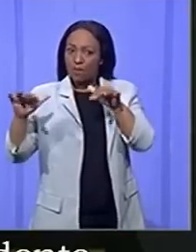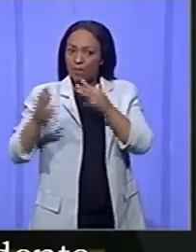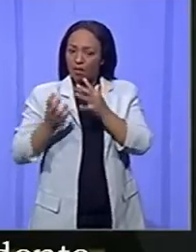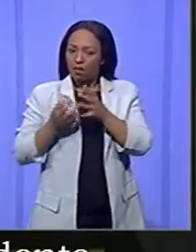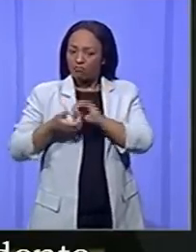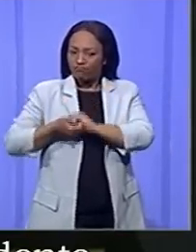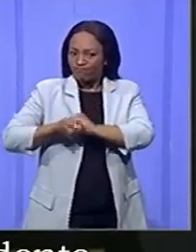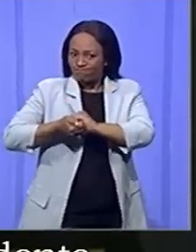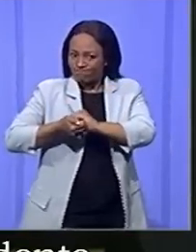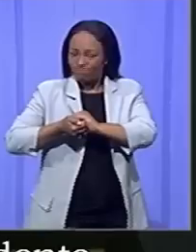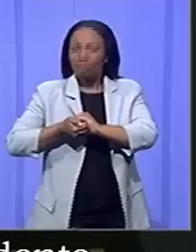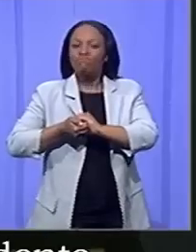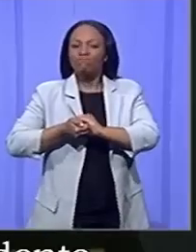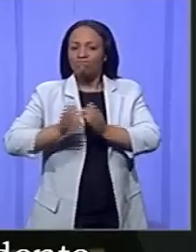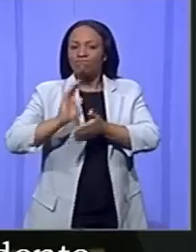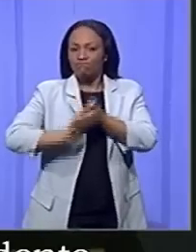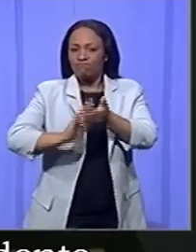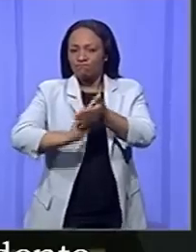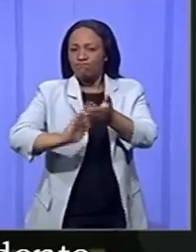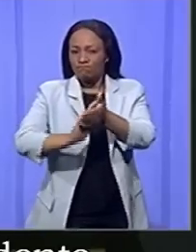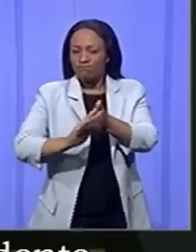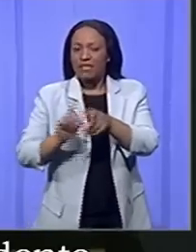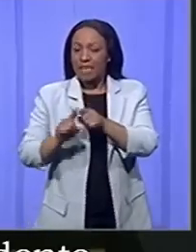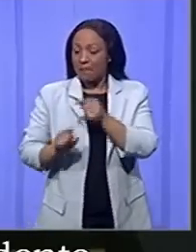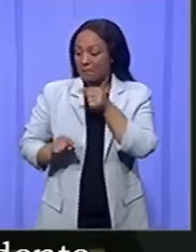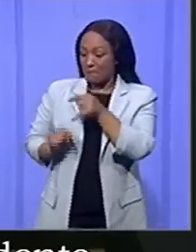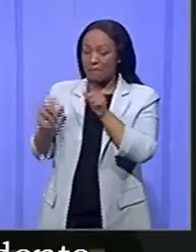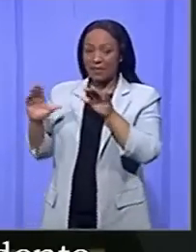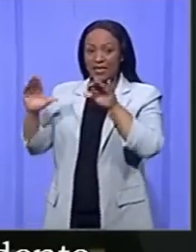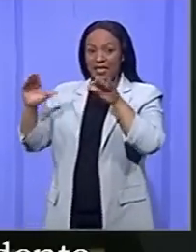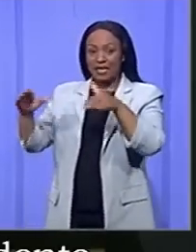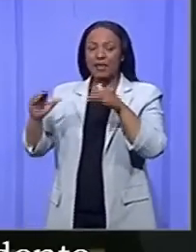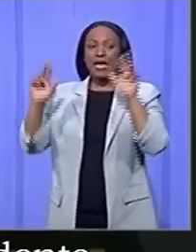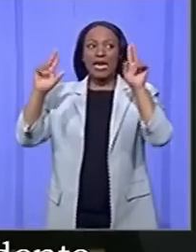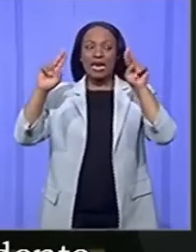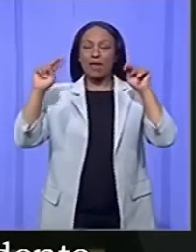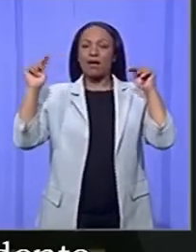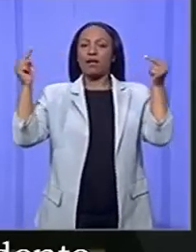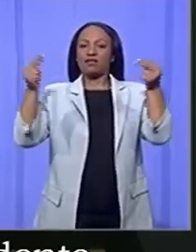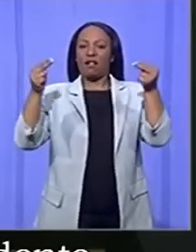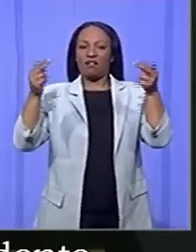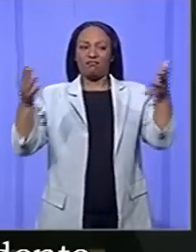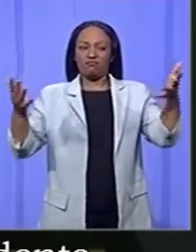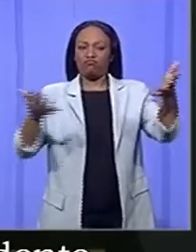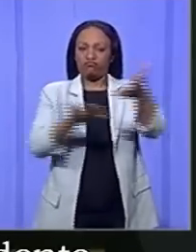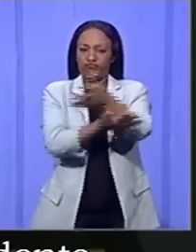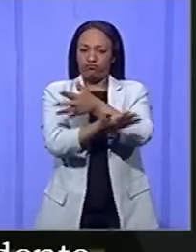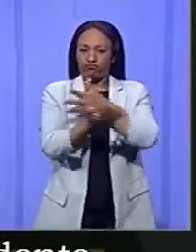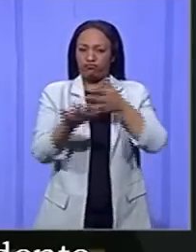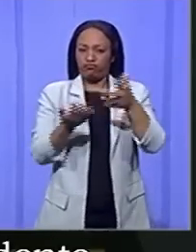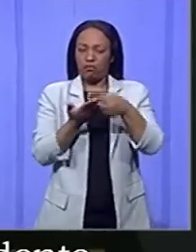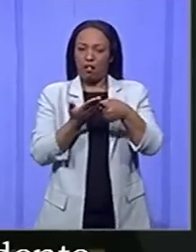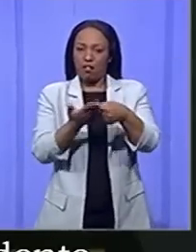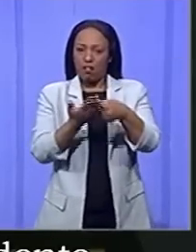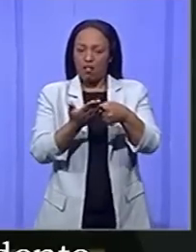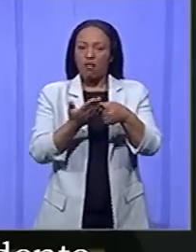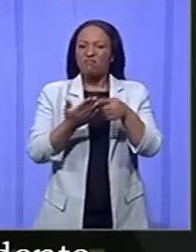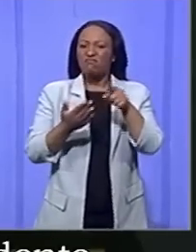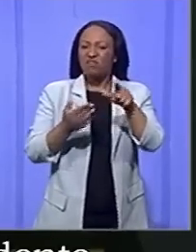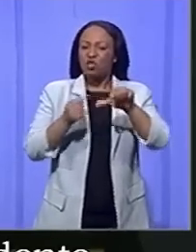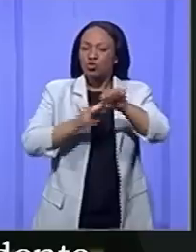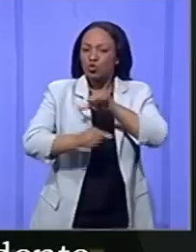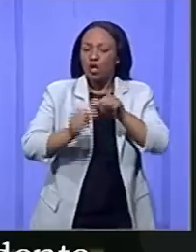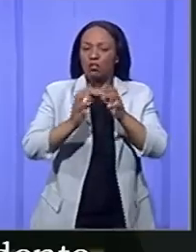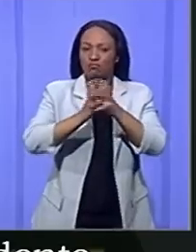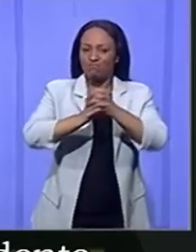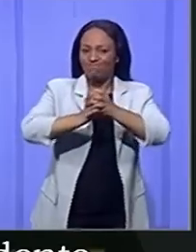The IFP is committed to a national dialogue to address social cohesion,